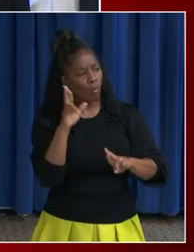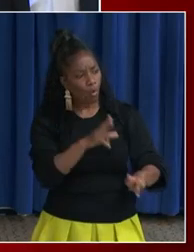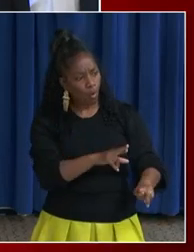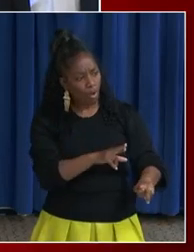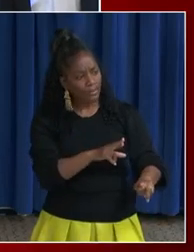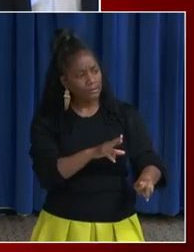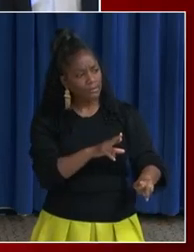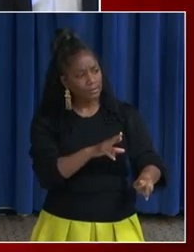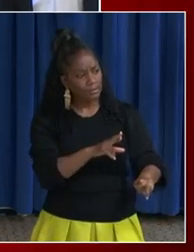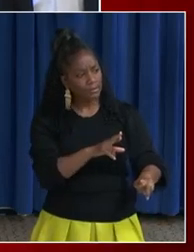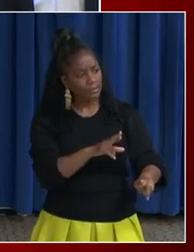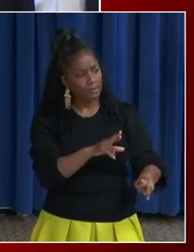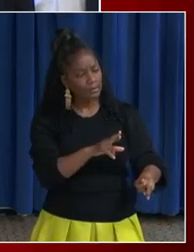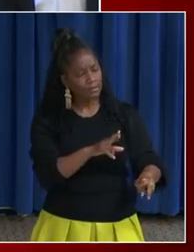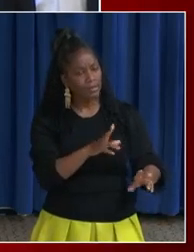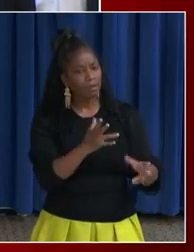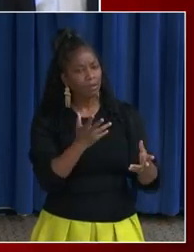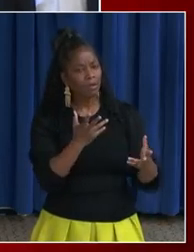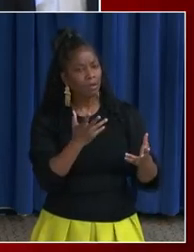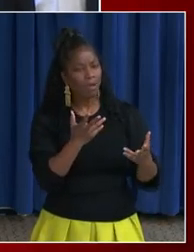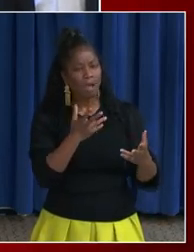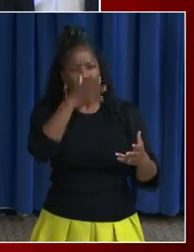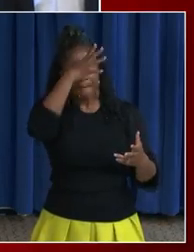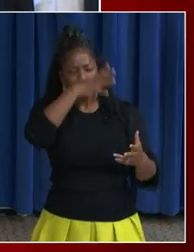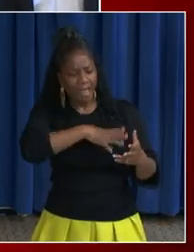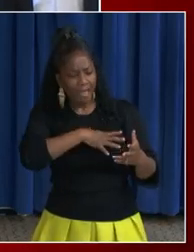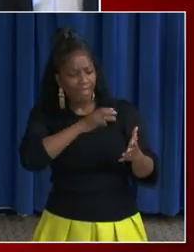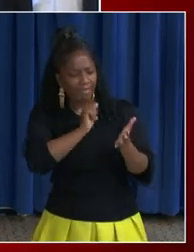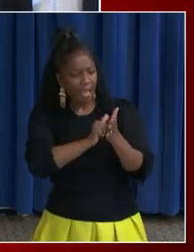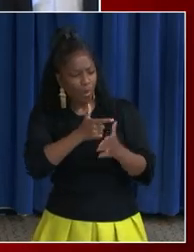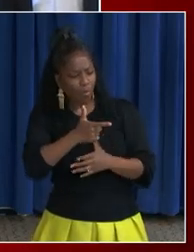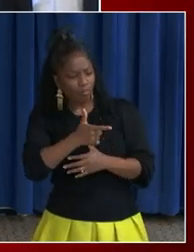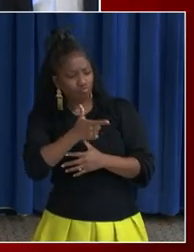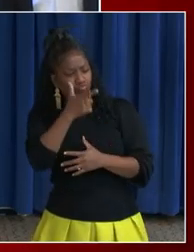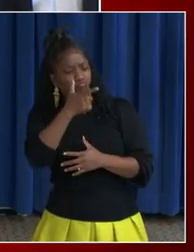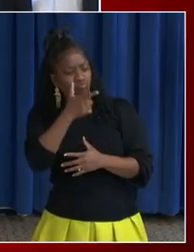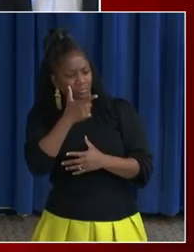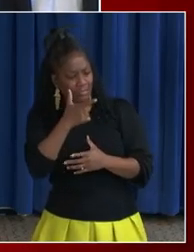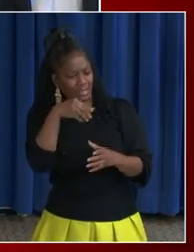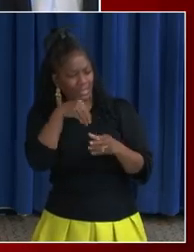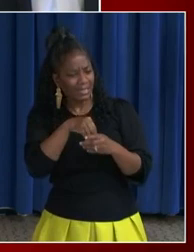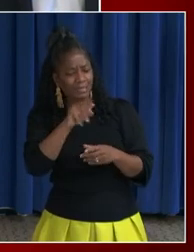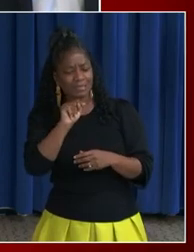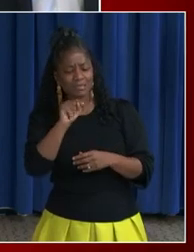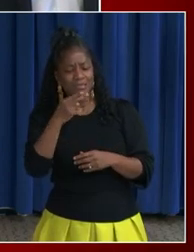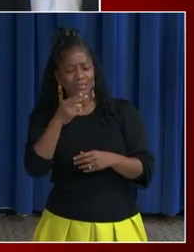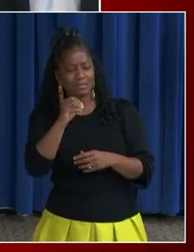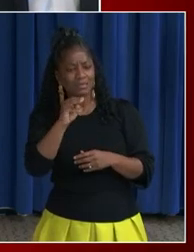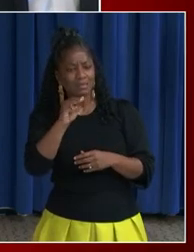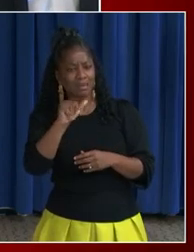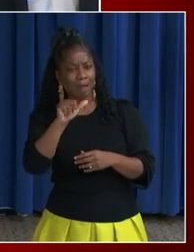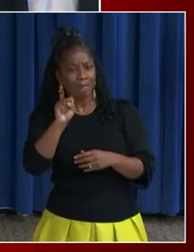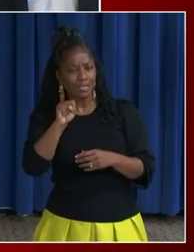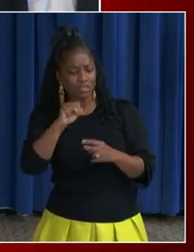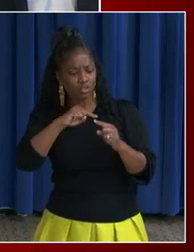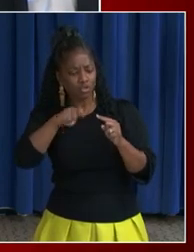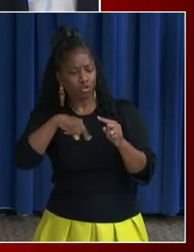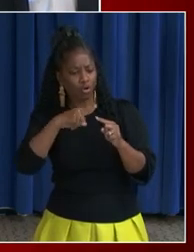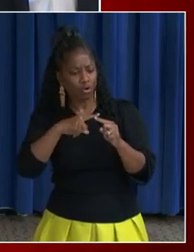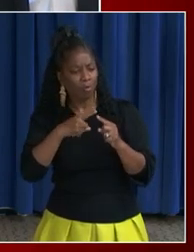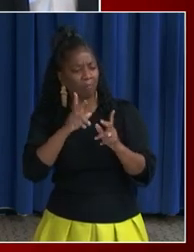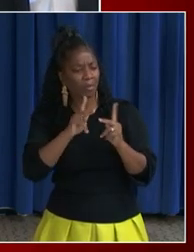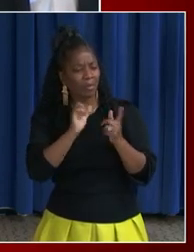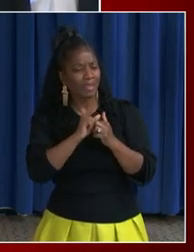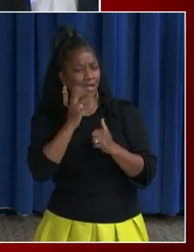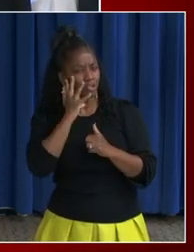a man who was fatally shot at a tent in Thomas Circle that's used by people experiencing homelessness. I think this